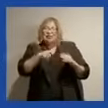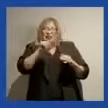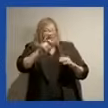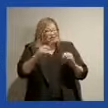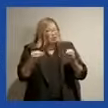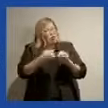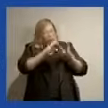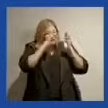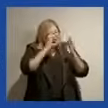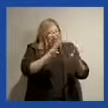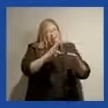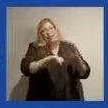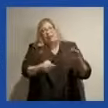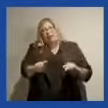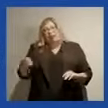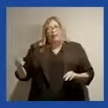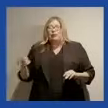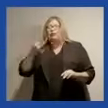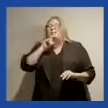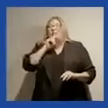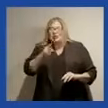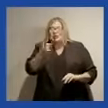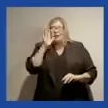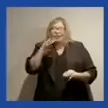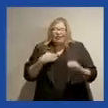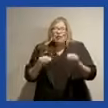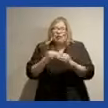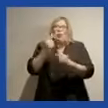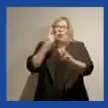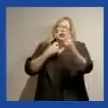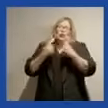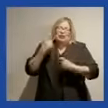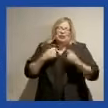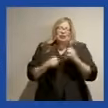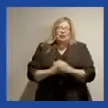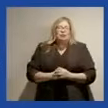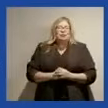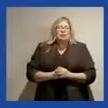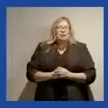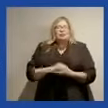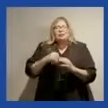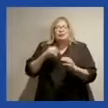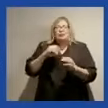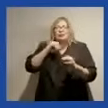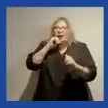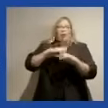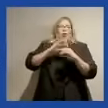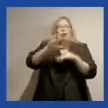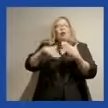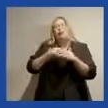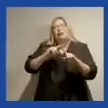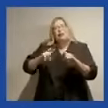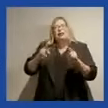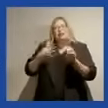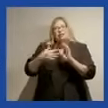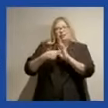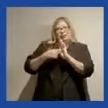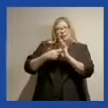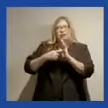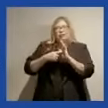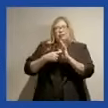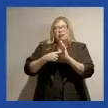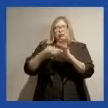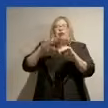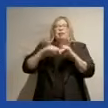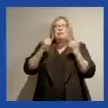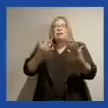others, and I imagine you'll have questions, everyone will, certainly, on all of them, but notably on a number of them. I'll give you an example on broadband. We've been